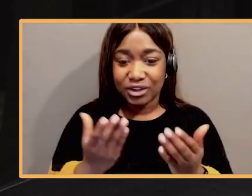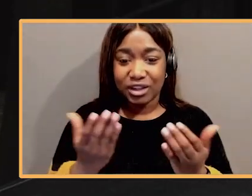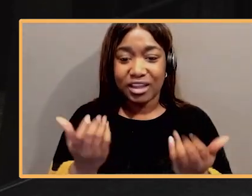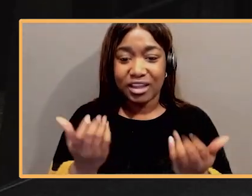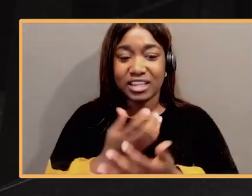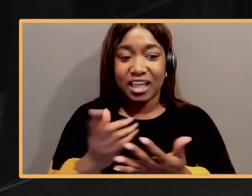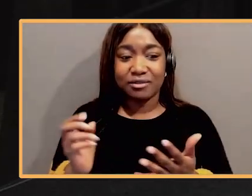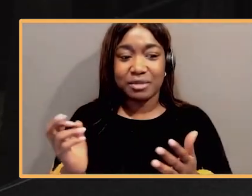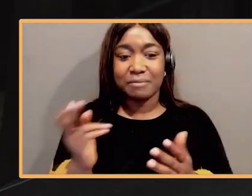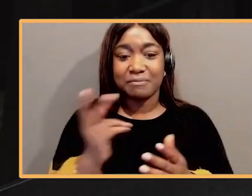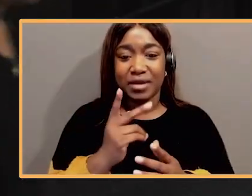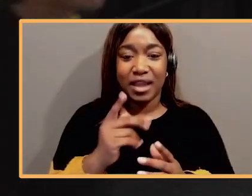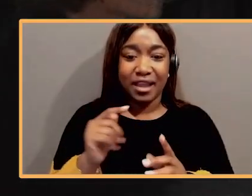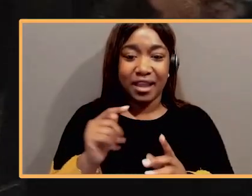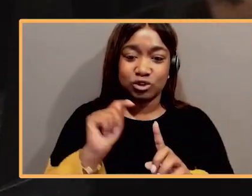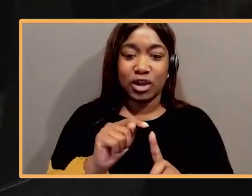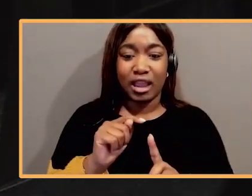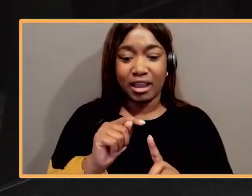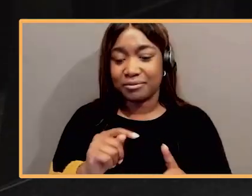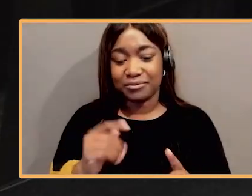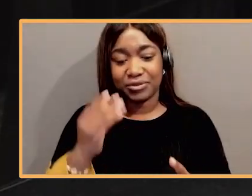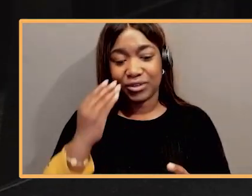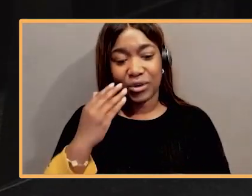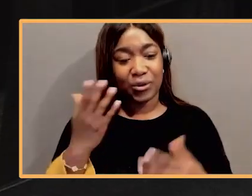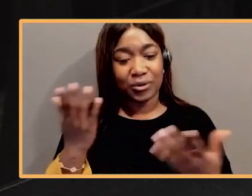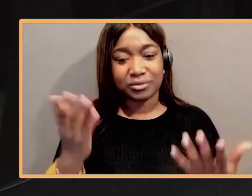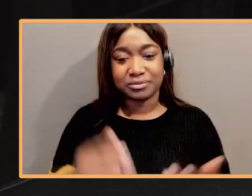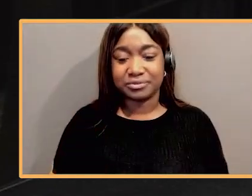Anyway. yeah.